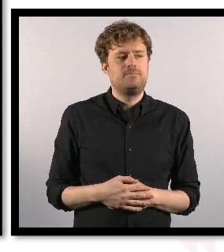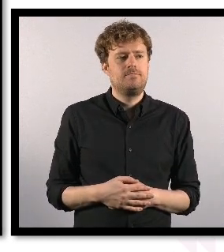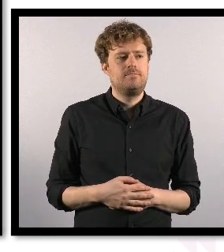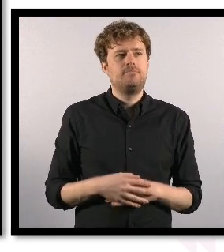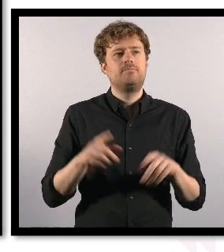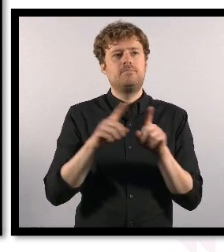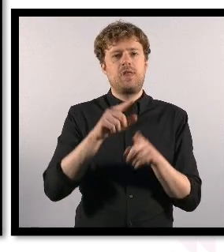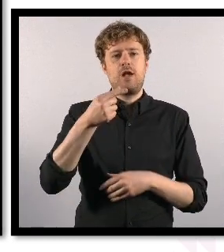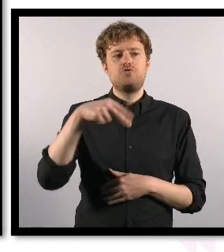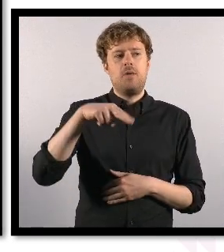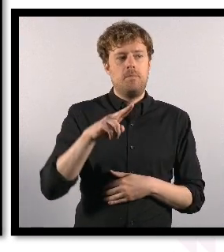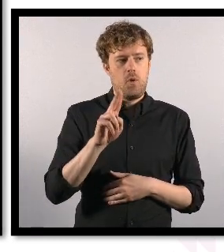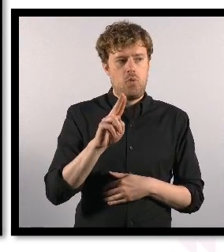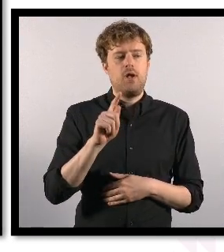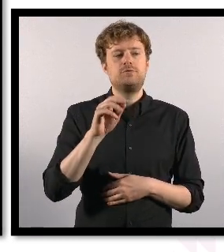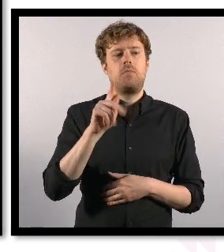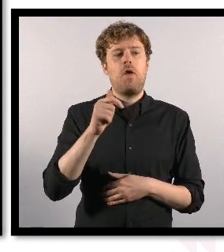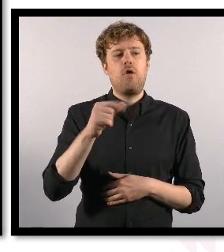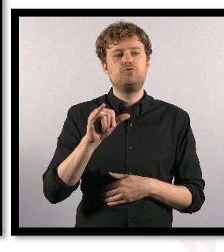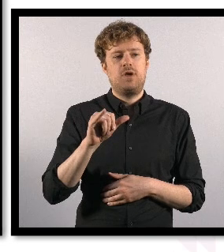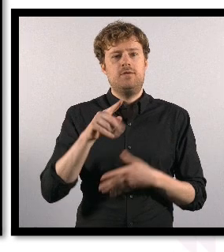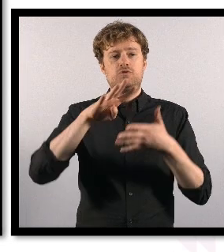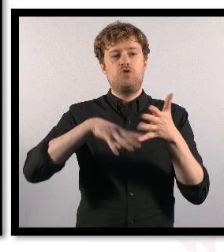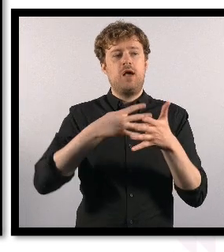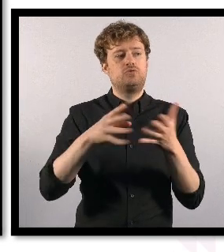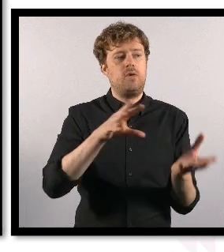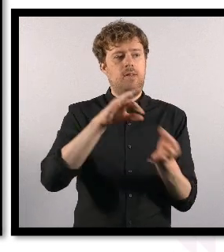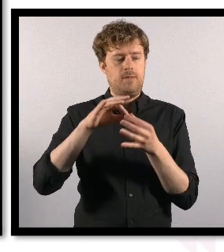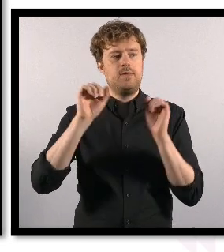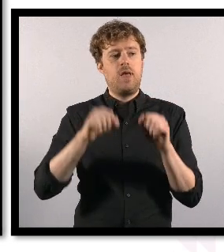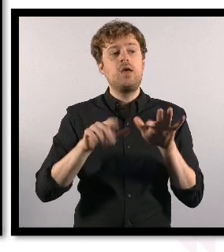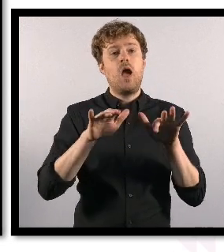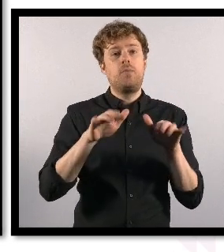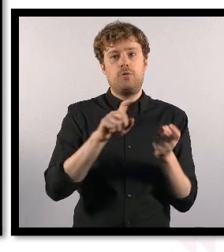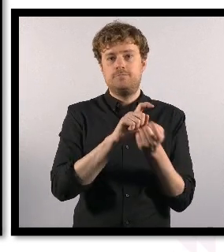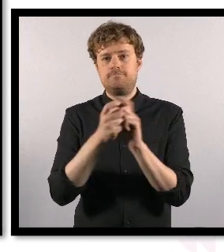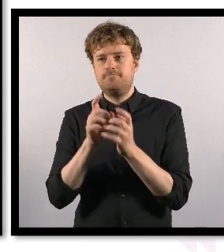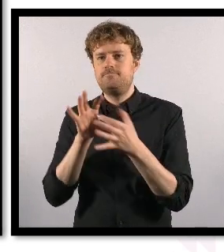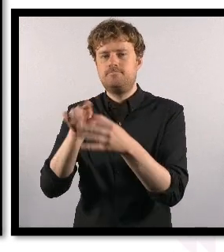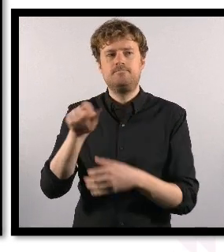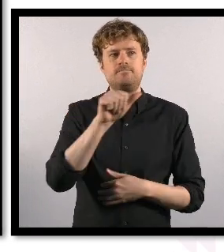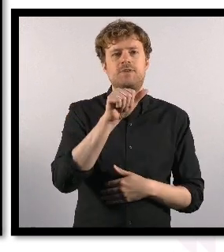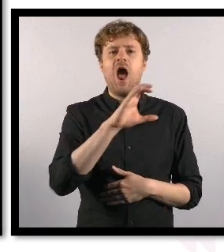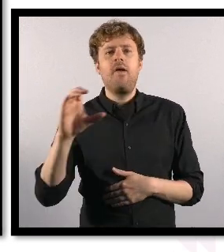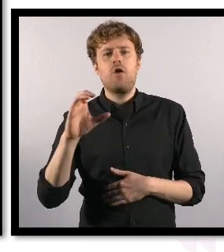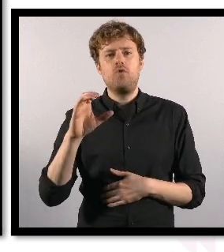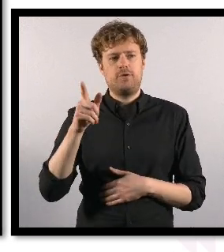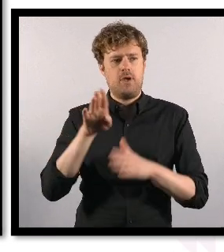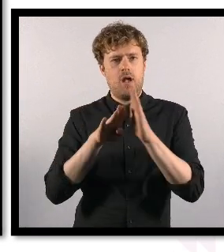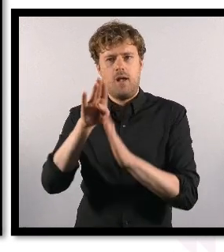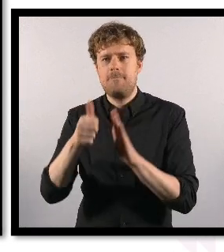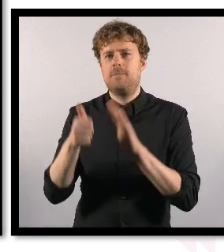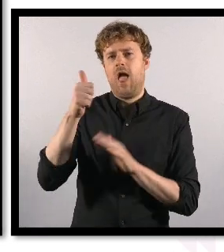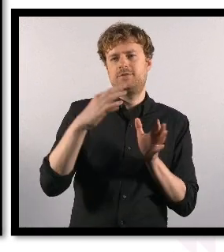accelerators better. We also have LLM Gateway that will provide us with an efficient way to route inference